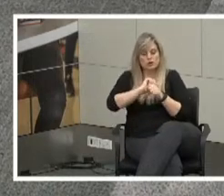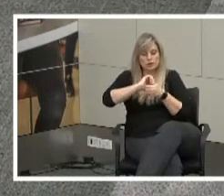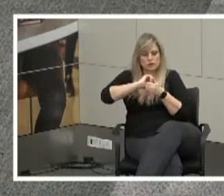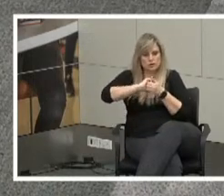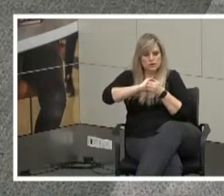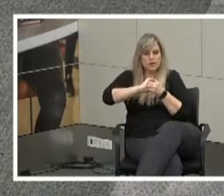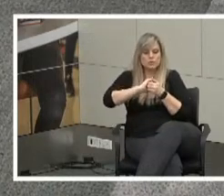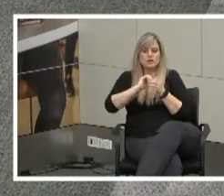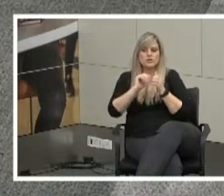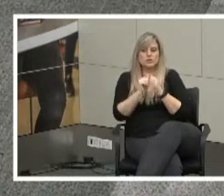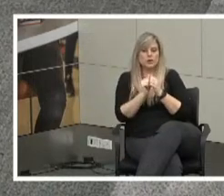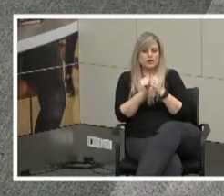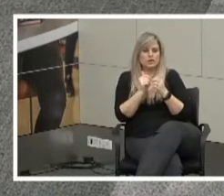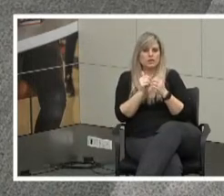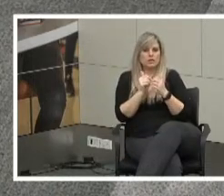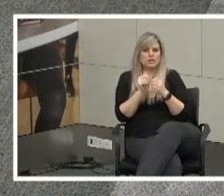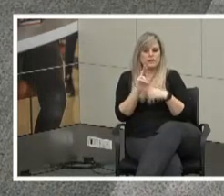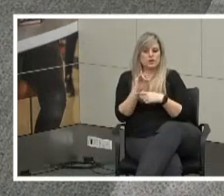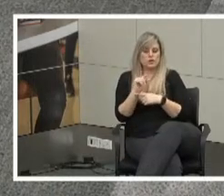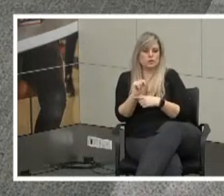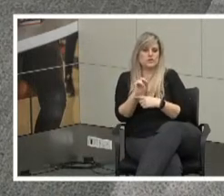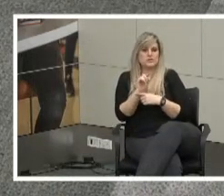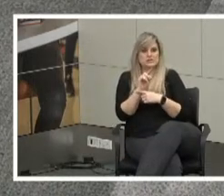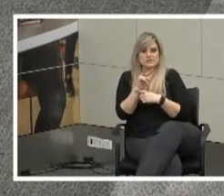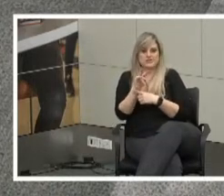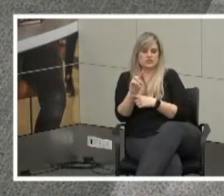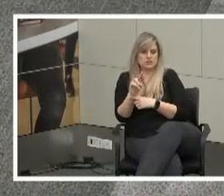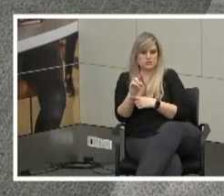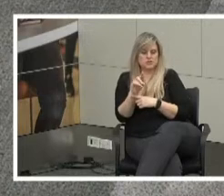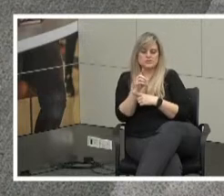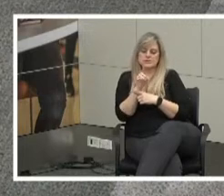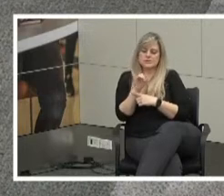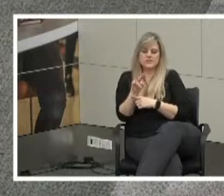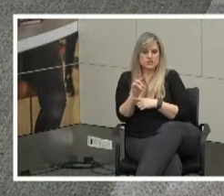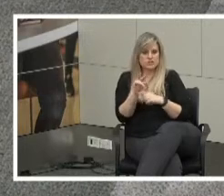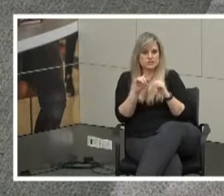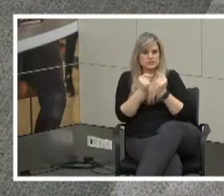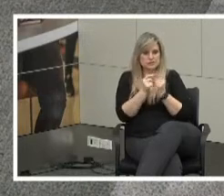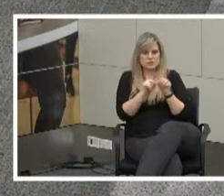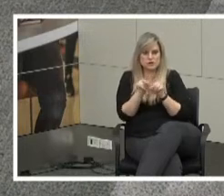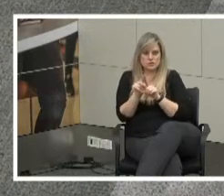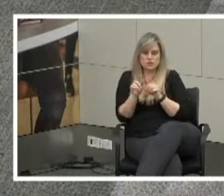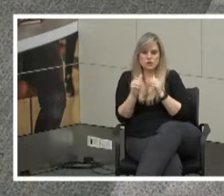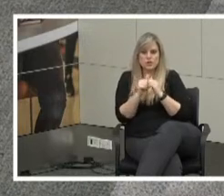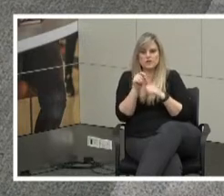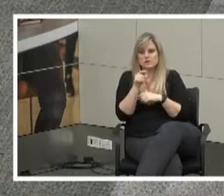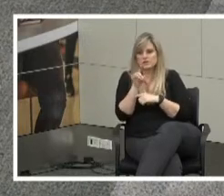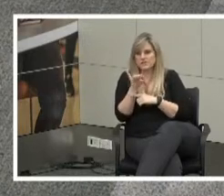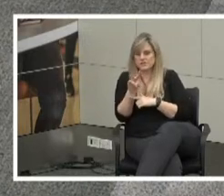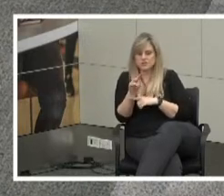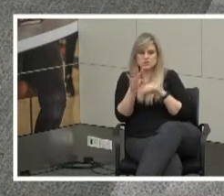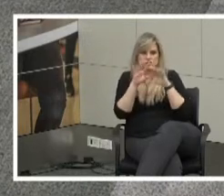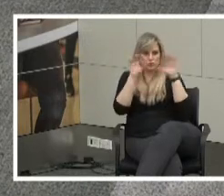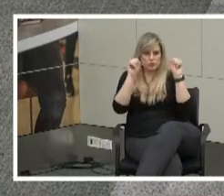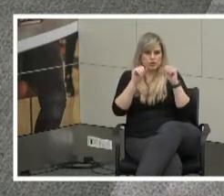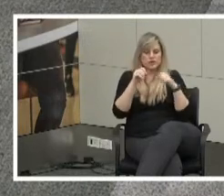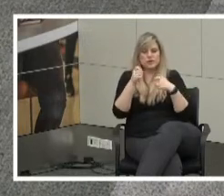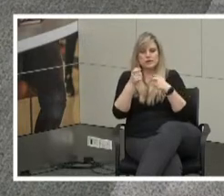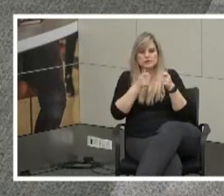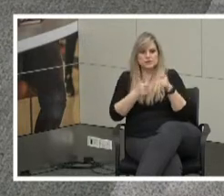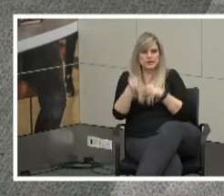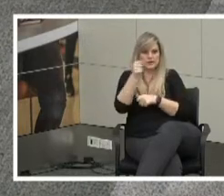collaboratively within the unit division teams and our um division superintendents and executive directors to make